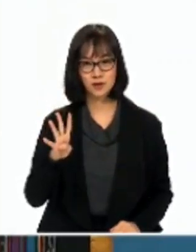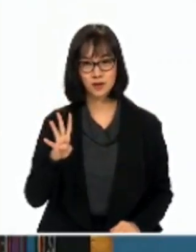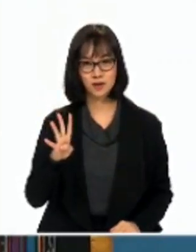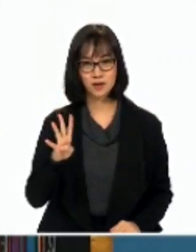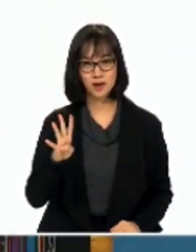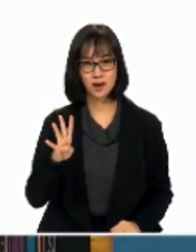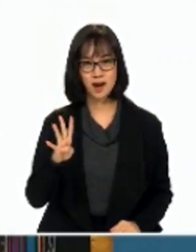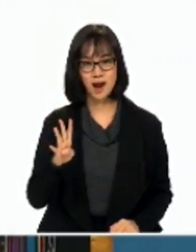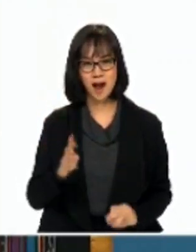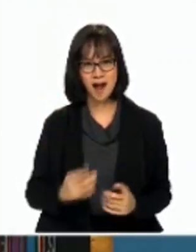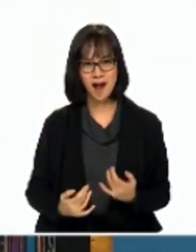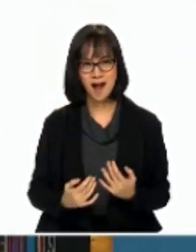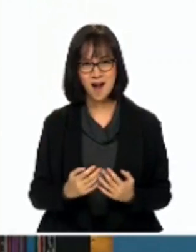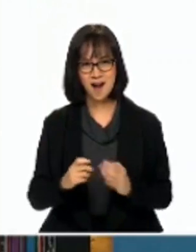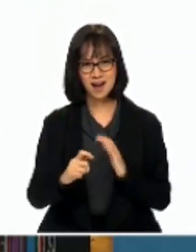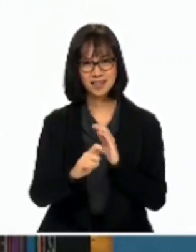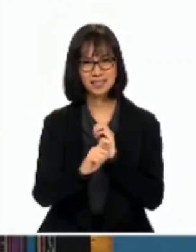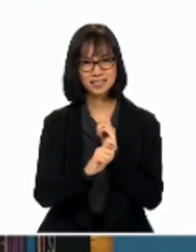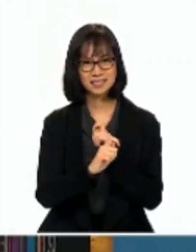truck.